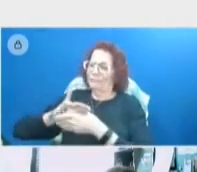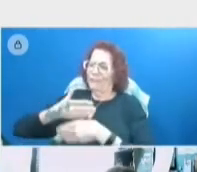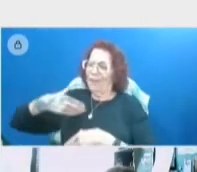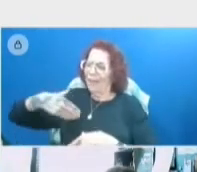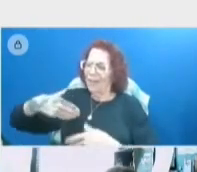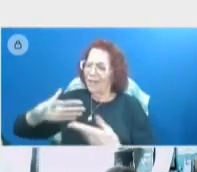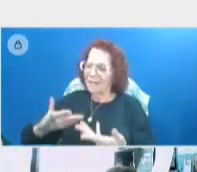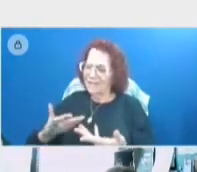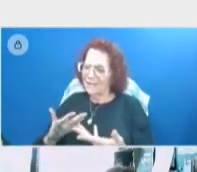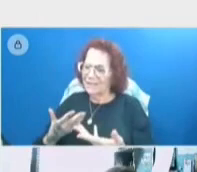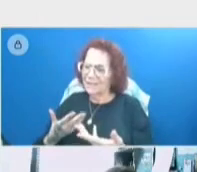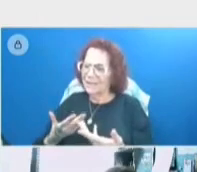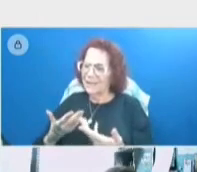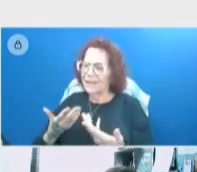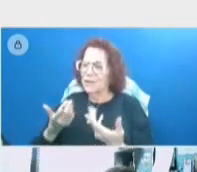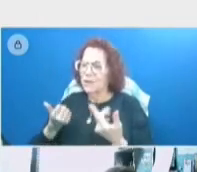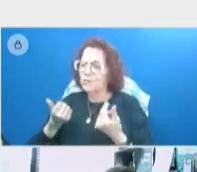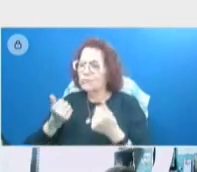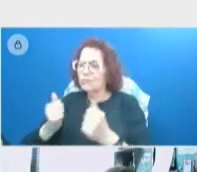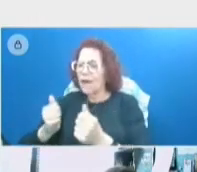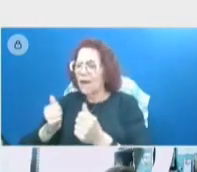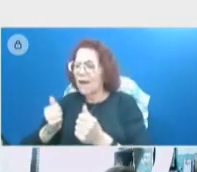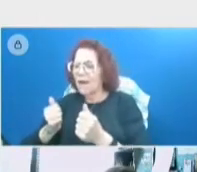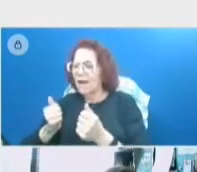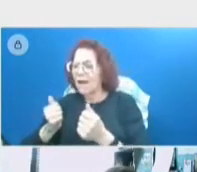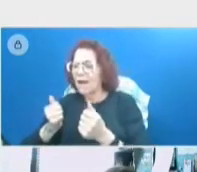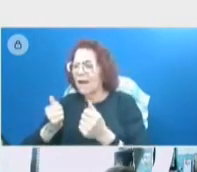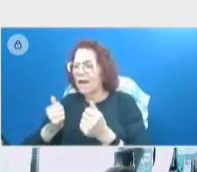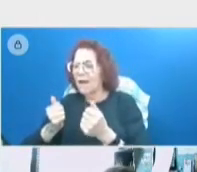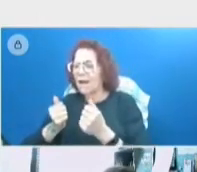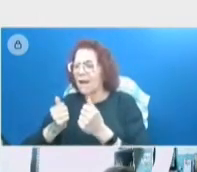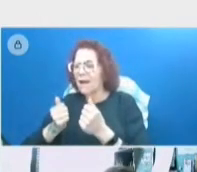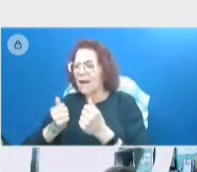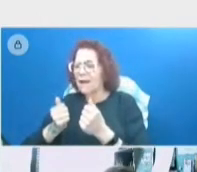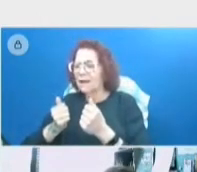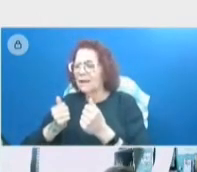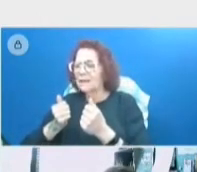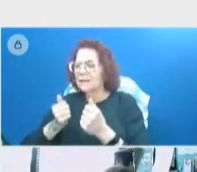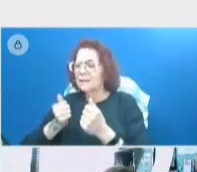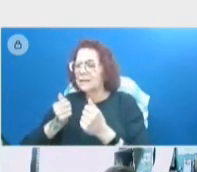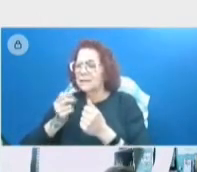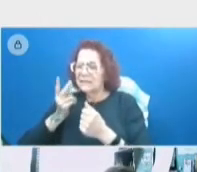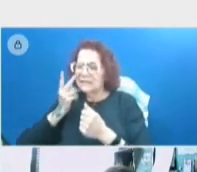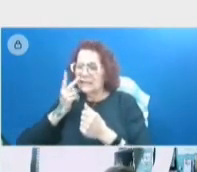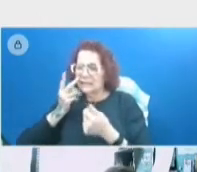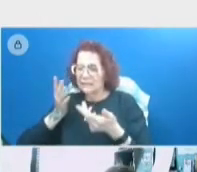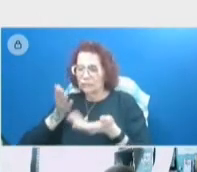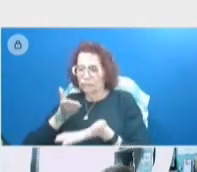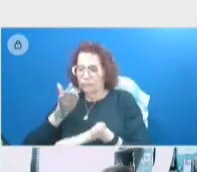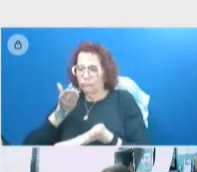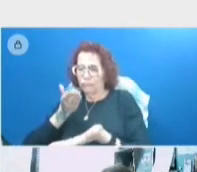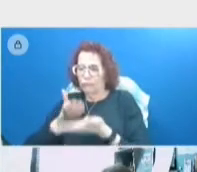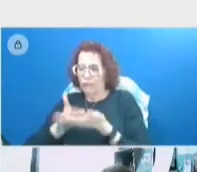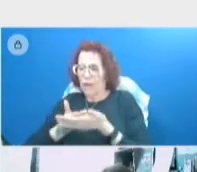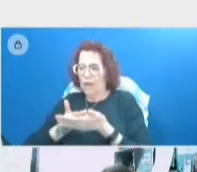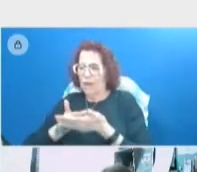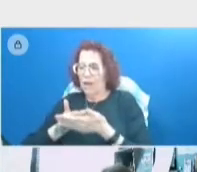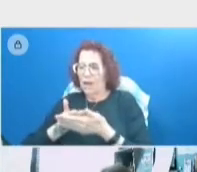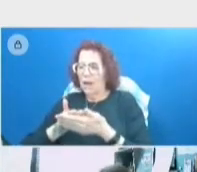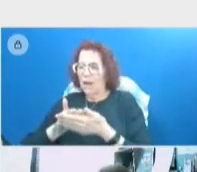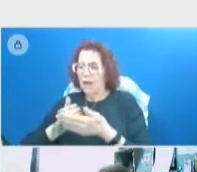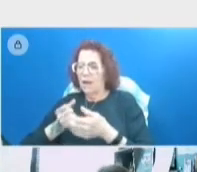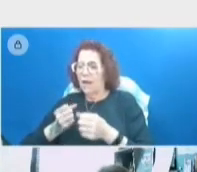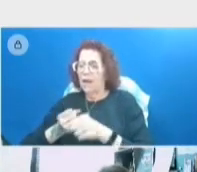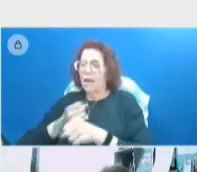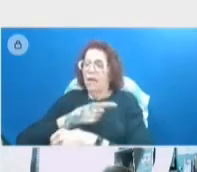that was for a set of delegate and alternate delegates for the 3rd Judicial District and the 101st Assembly District on the Conservative